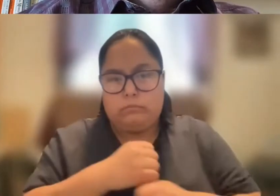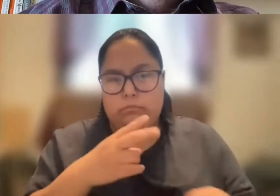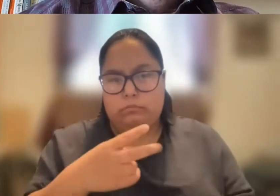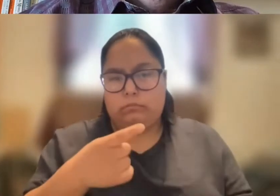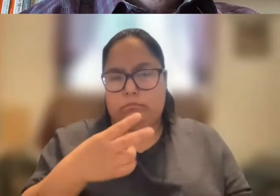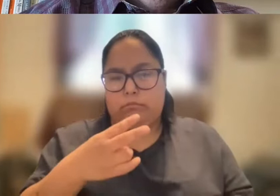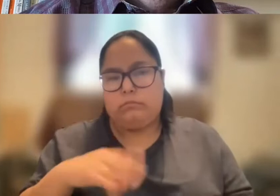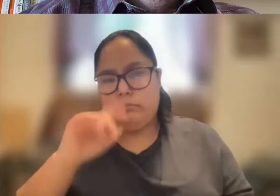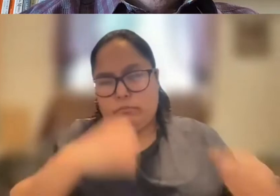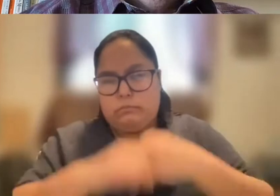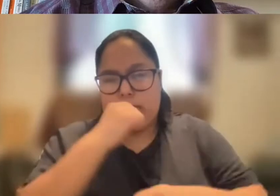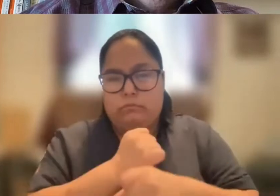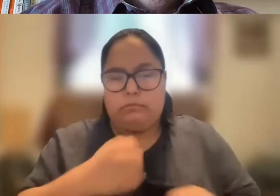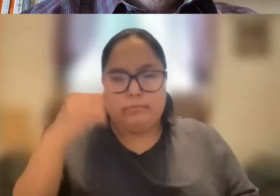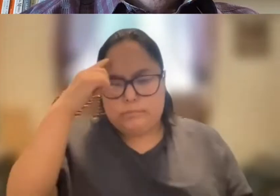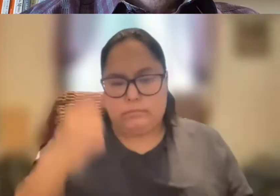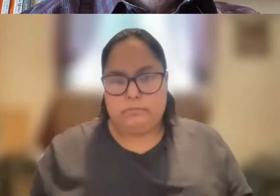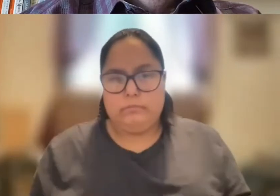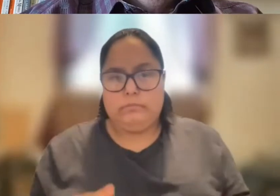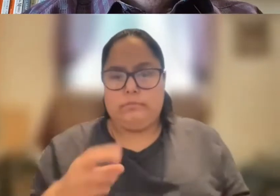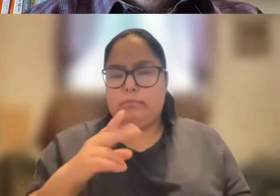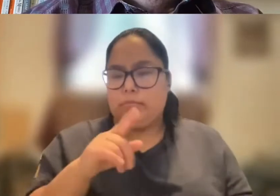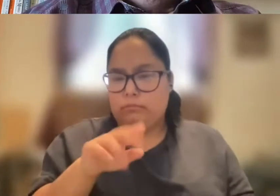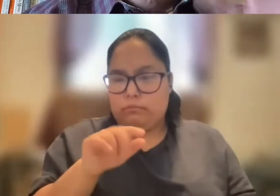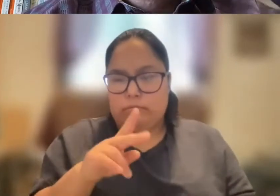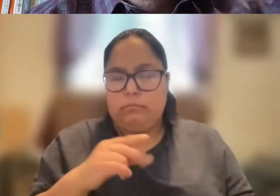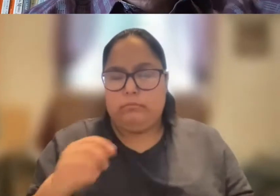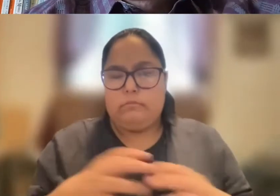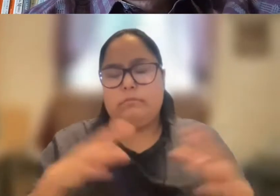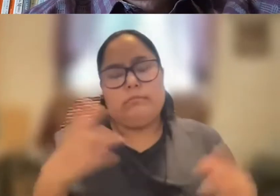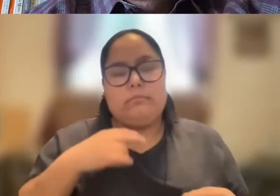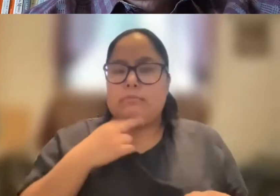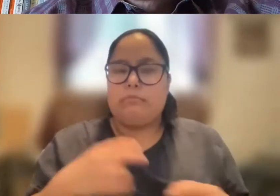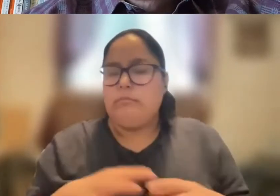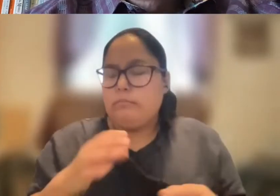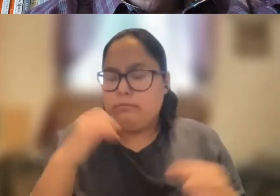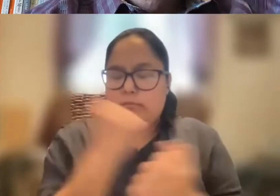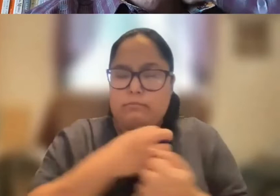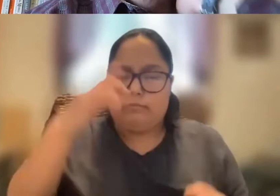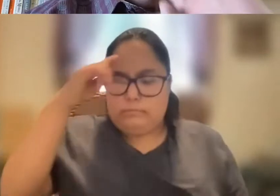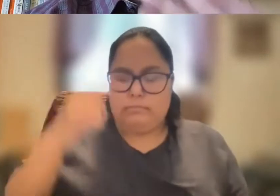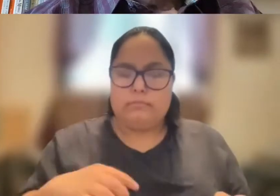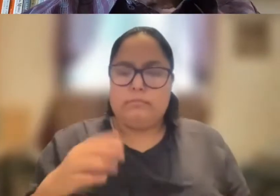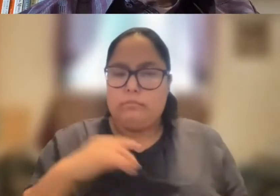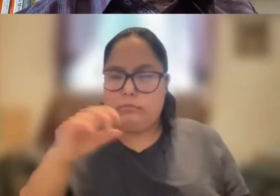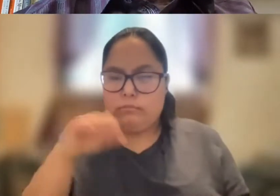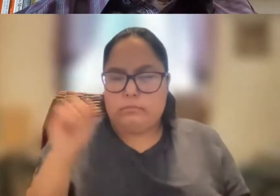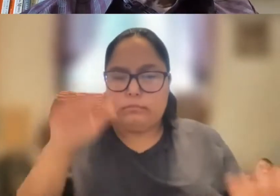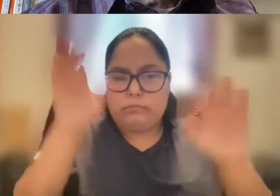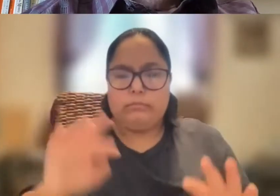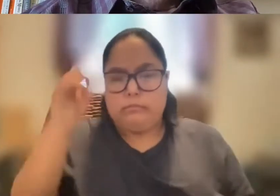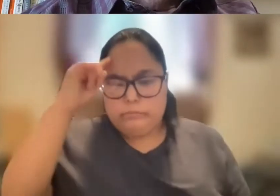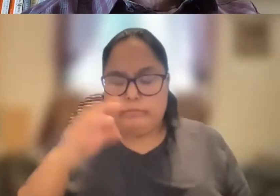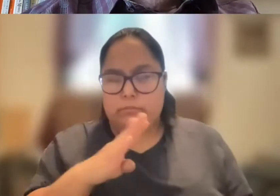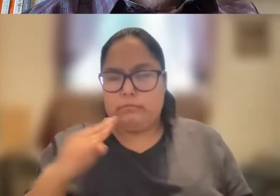of those 26 years. So he's very tolerant, very loving, independent, and amazing. So yeah, he's by far